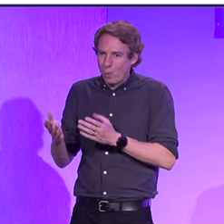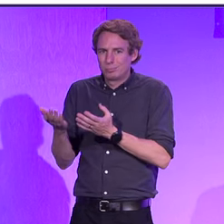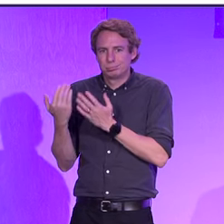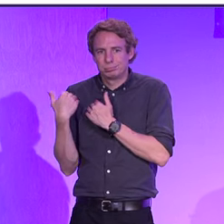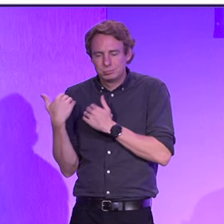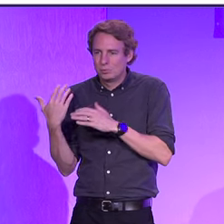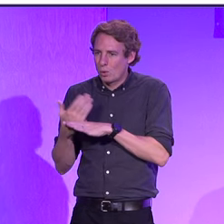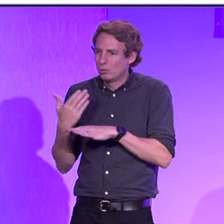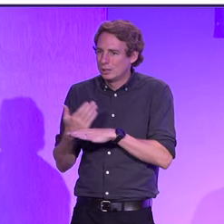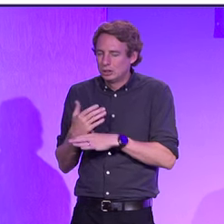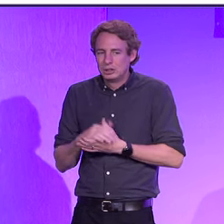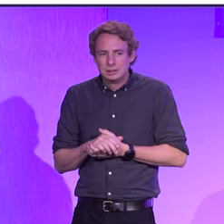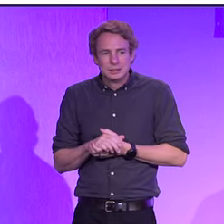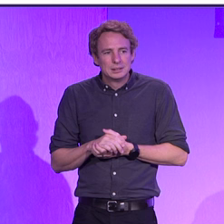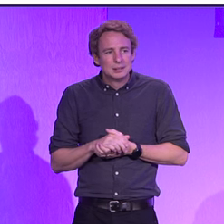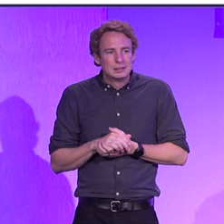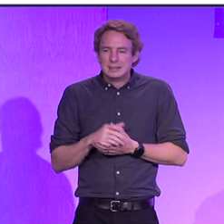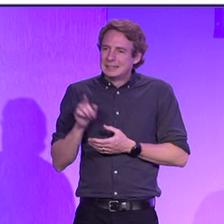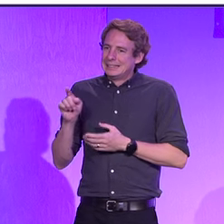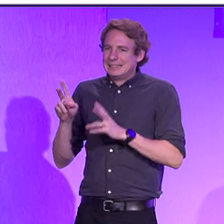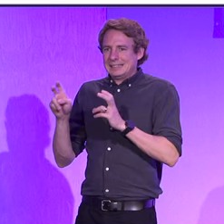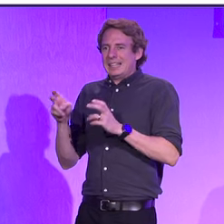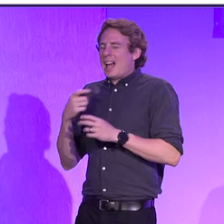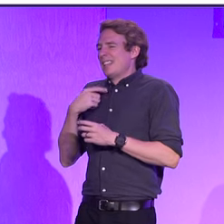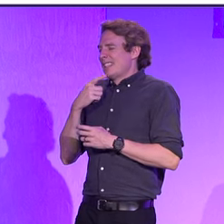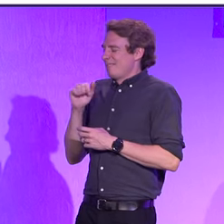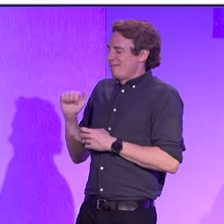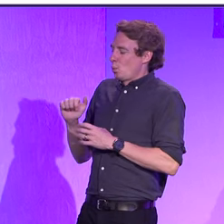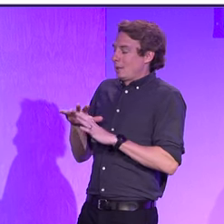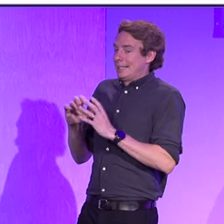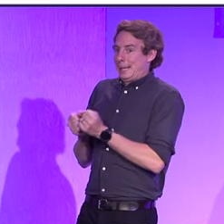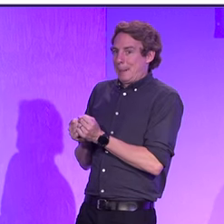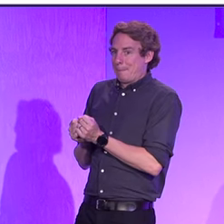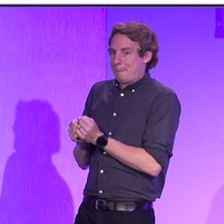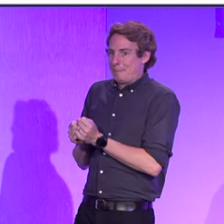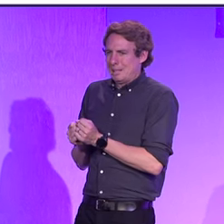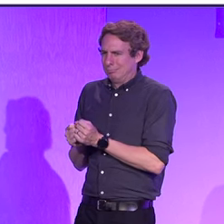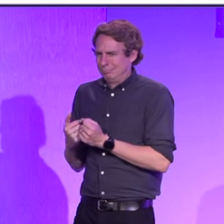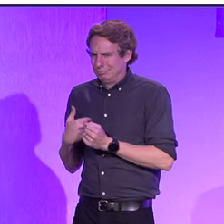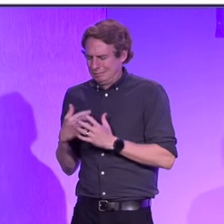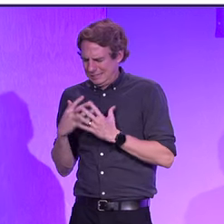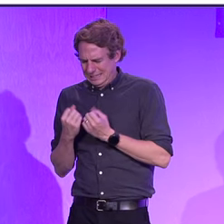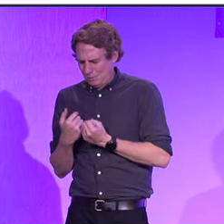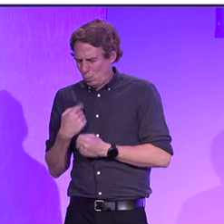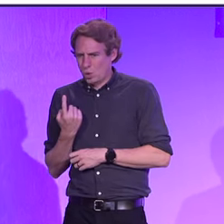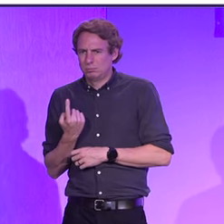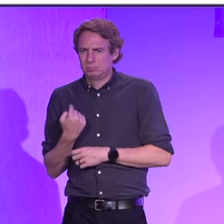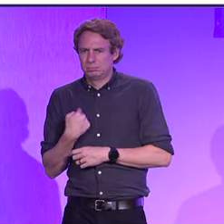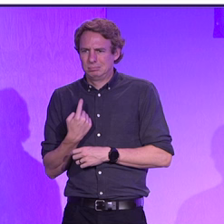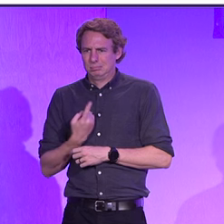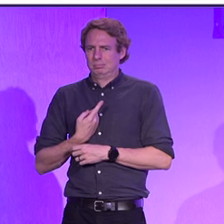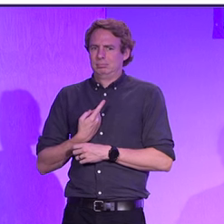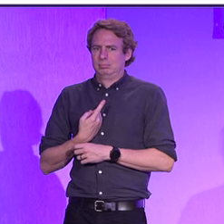and operations. And I called him like the DevOps team. He laughed at me. He's like, I'm not a team, I'm just one person. It's like, but you're doing all